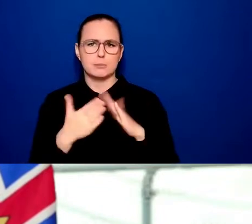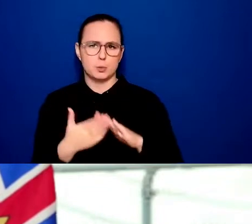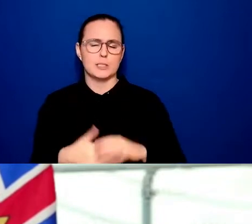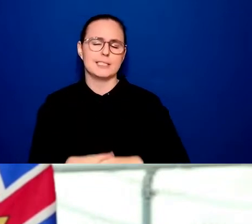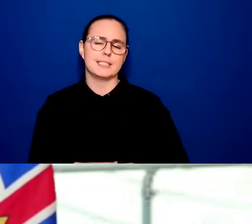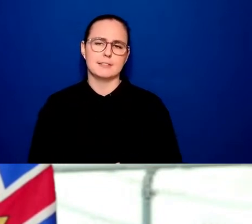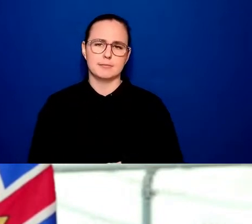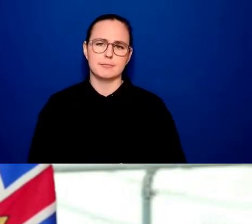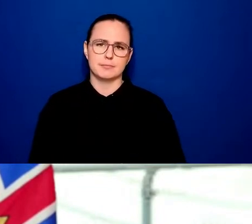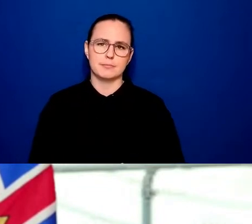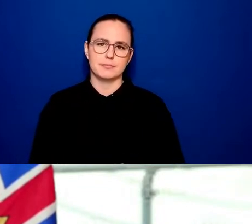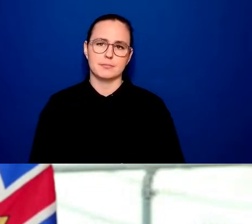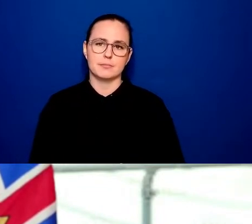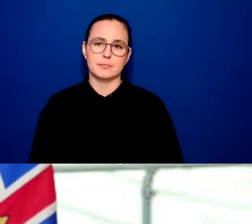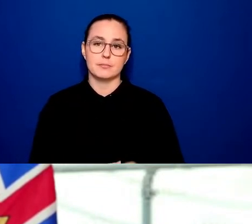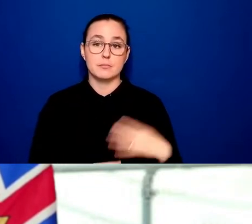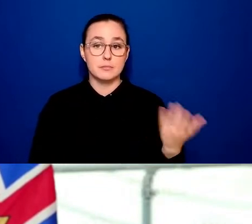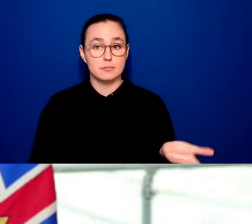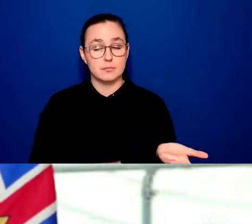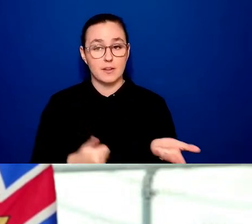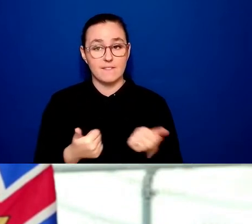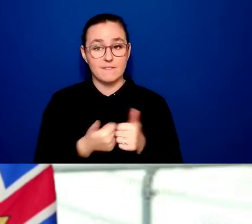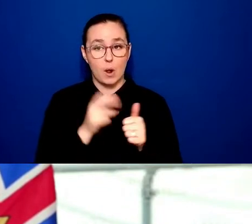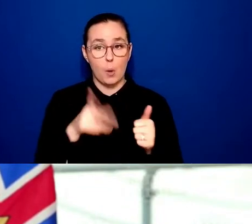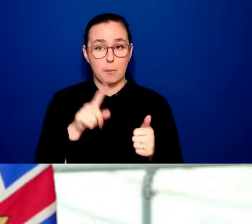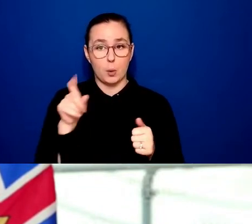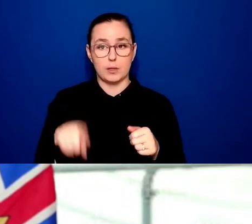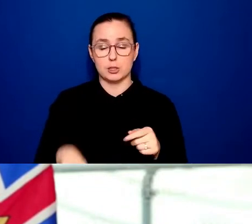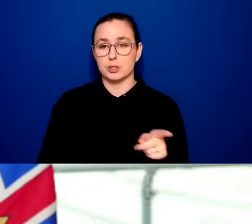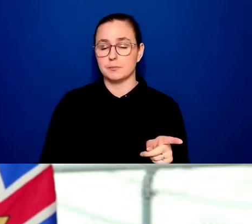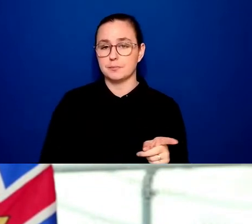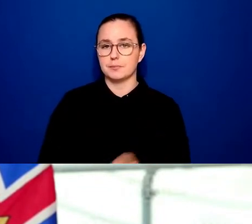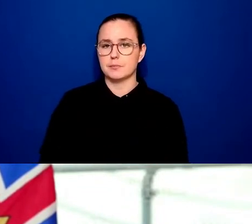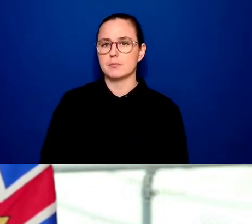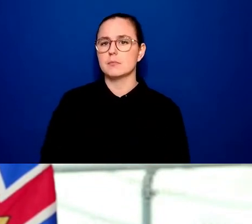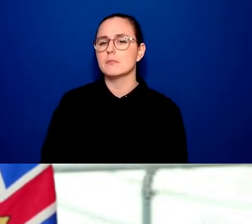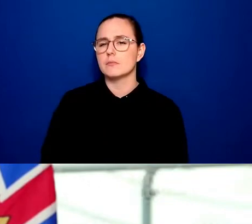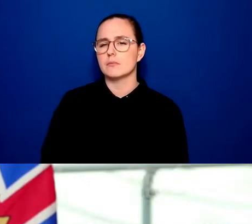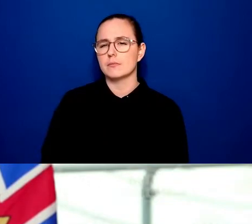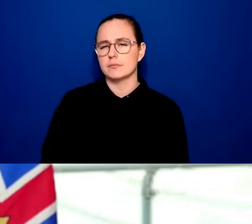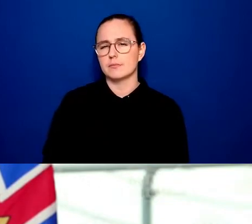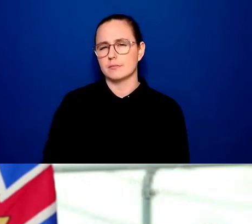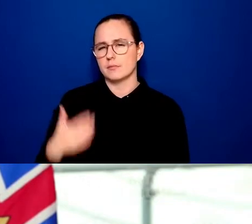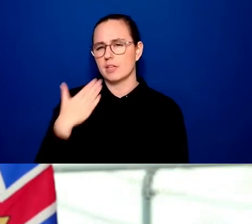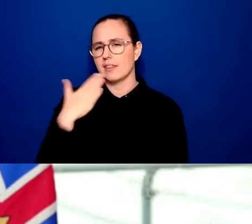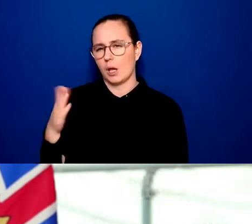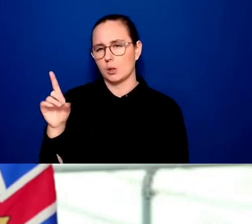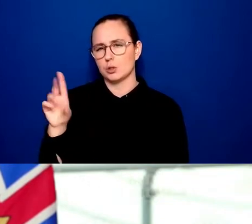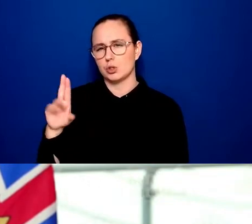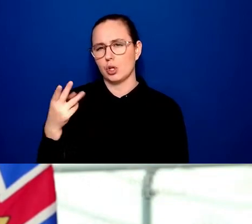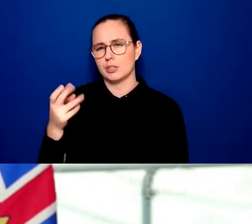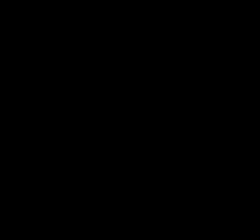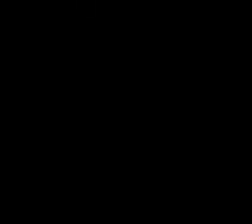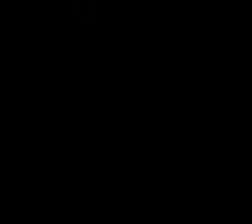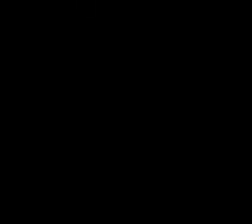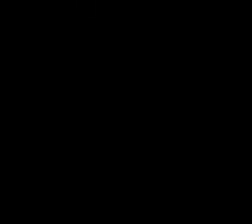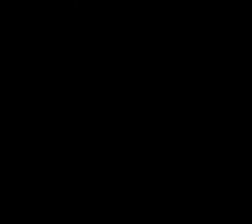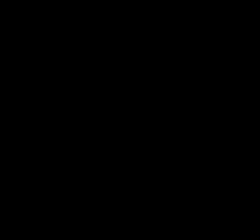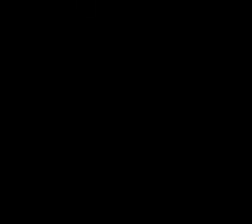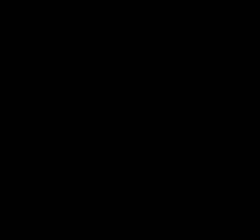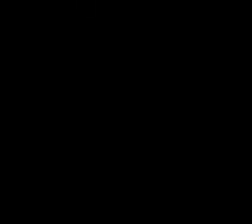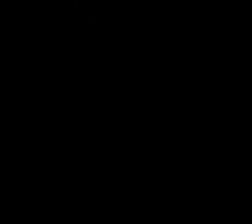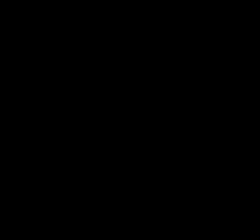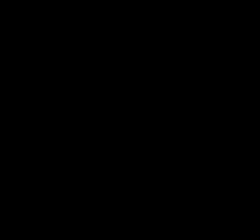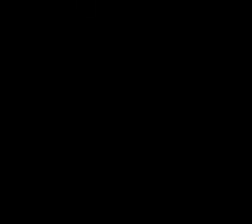follow-up? I do. Thank you, Dr. Henry. Could you just clarify whether there are currently those